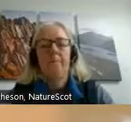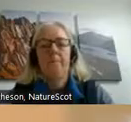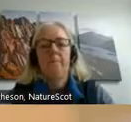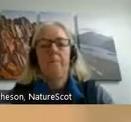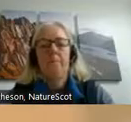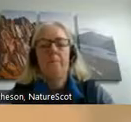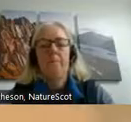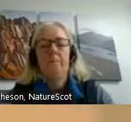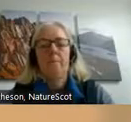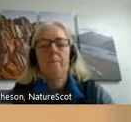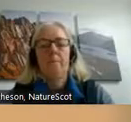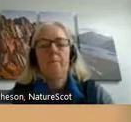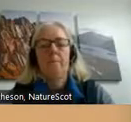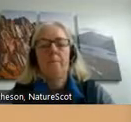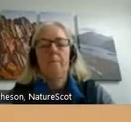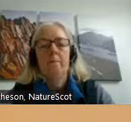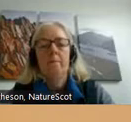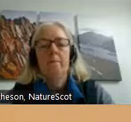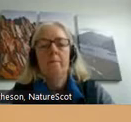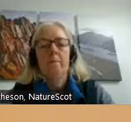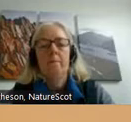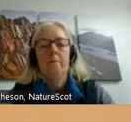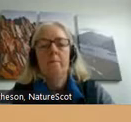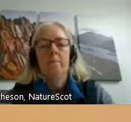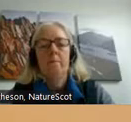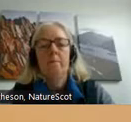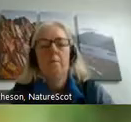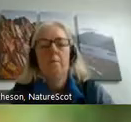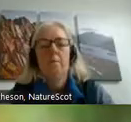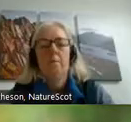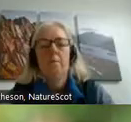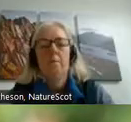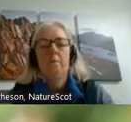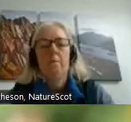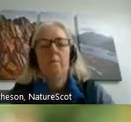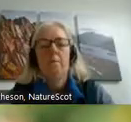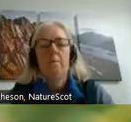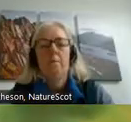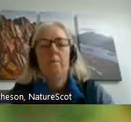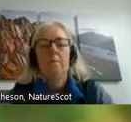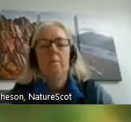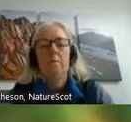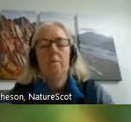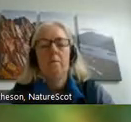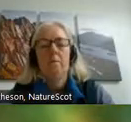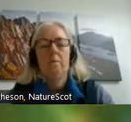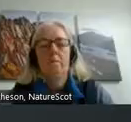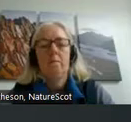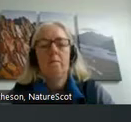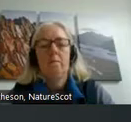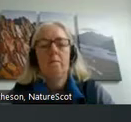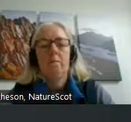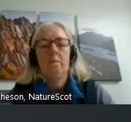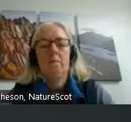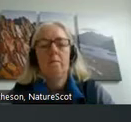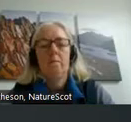Governments around the world have become increasingly aware that healthy biodiversity, as with our climate, is crucial